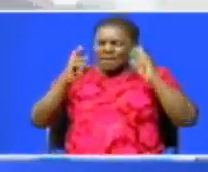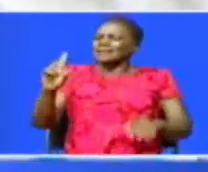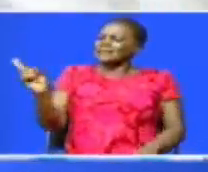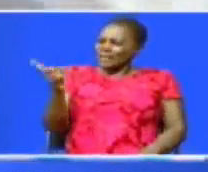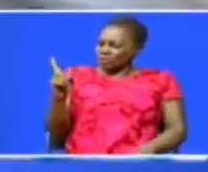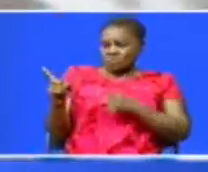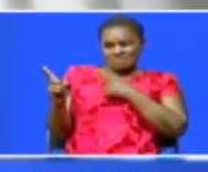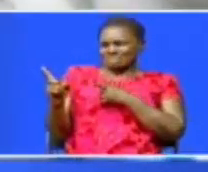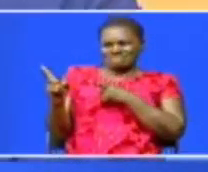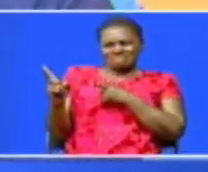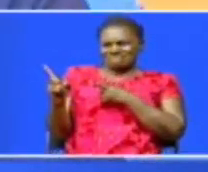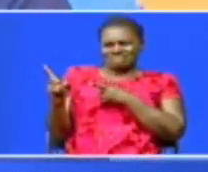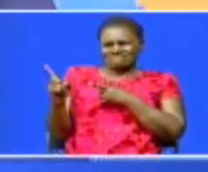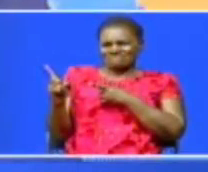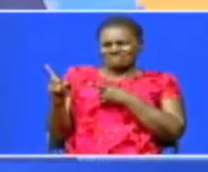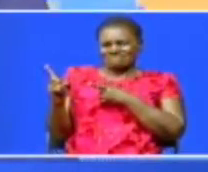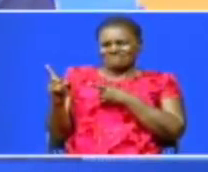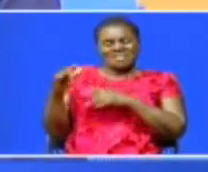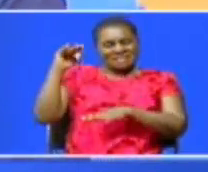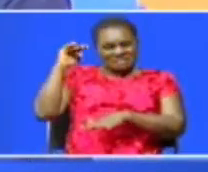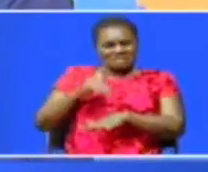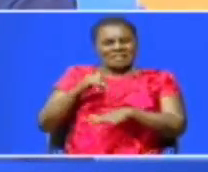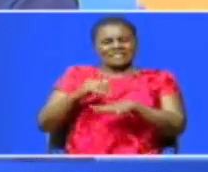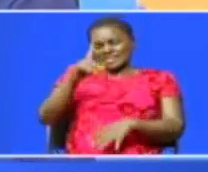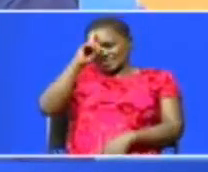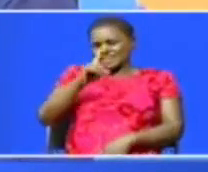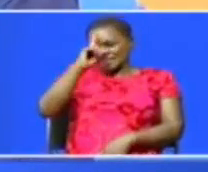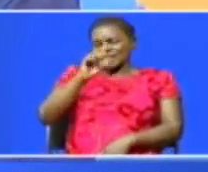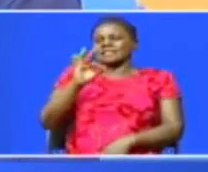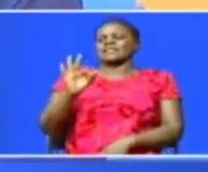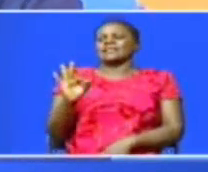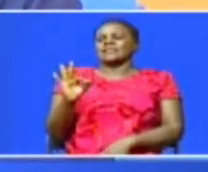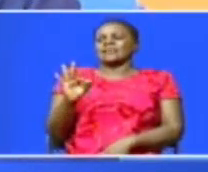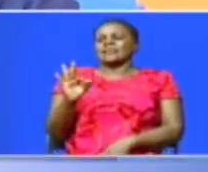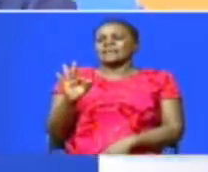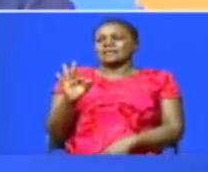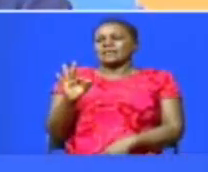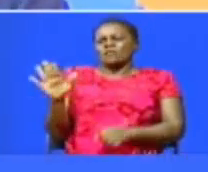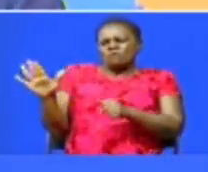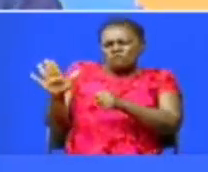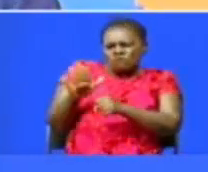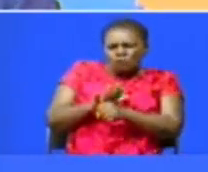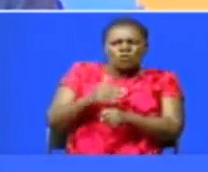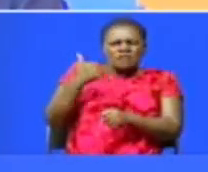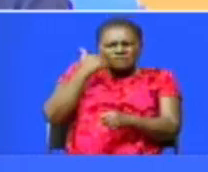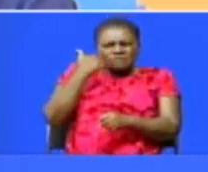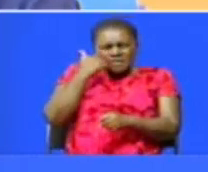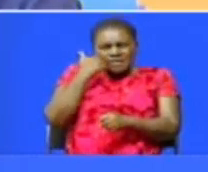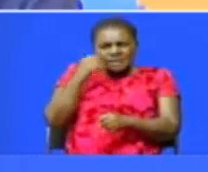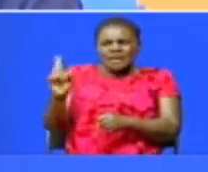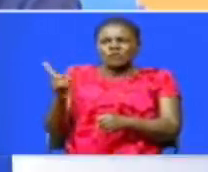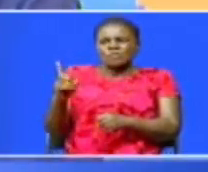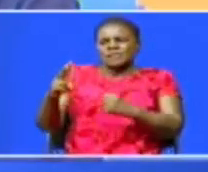Nairobi now is quite heavily infested. It leads the cumulative total of